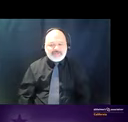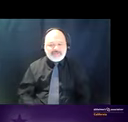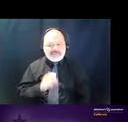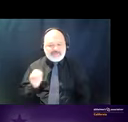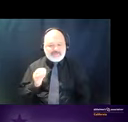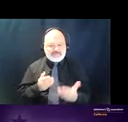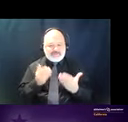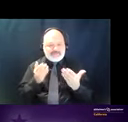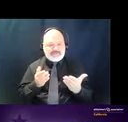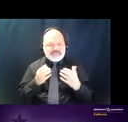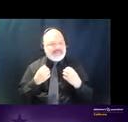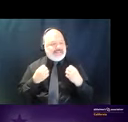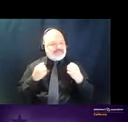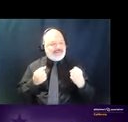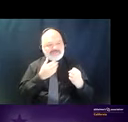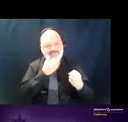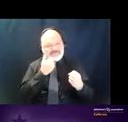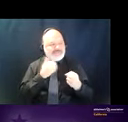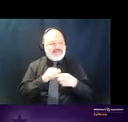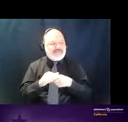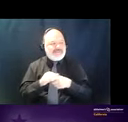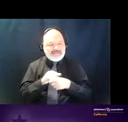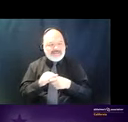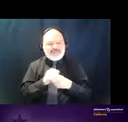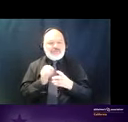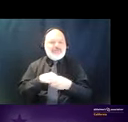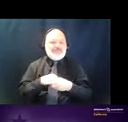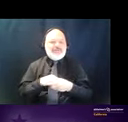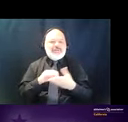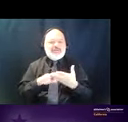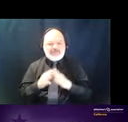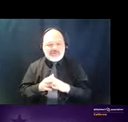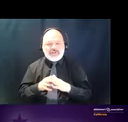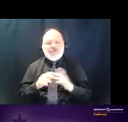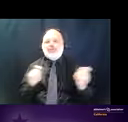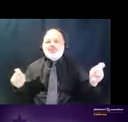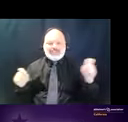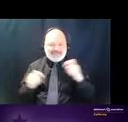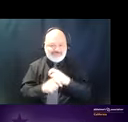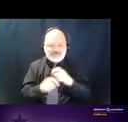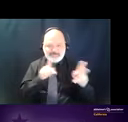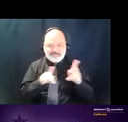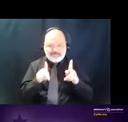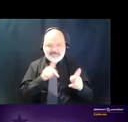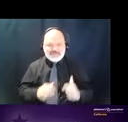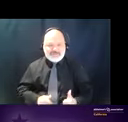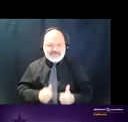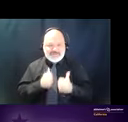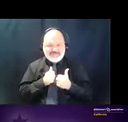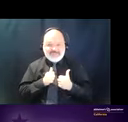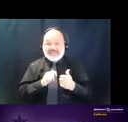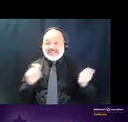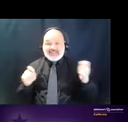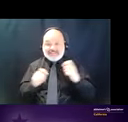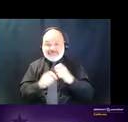Promotora de salud as a best practice to build community, to engage community, to transform people's life and transform communities.